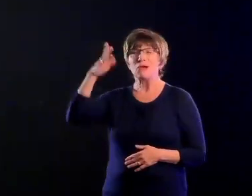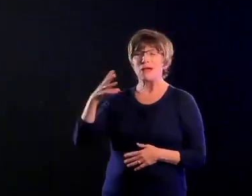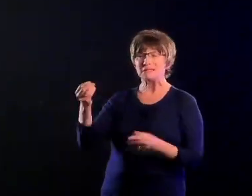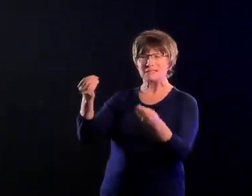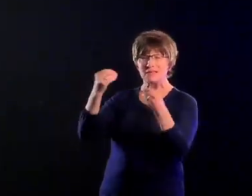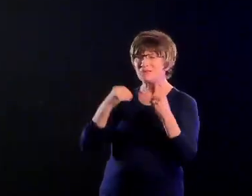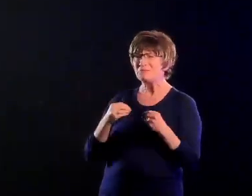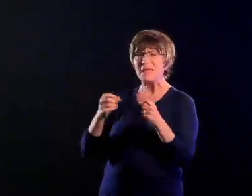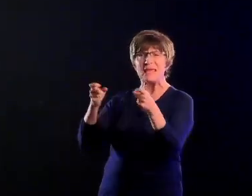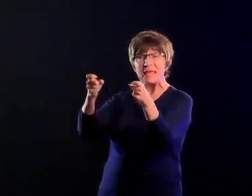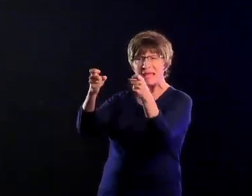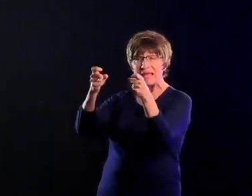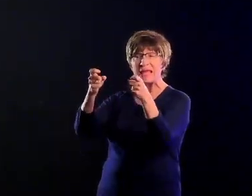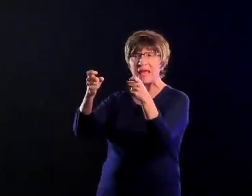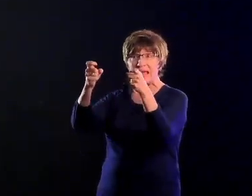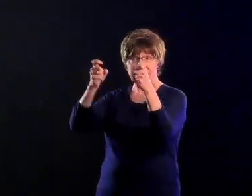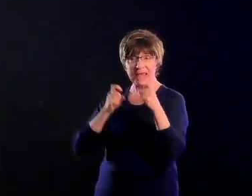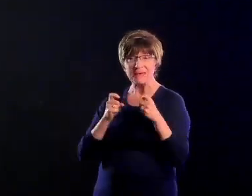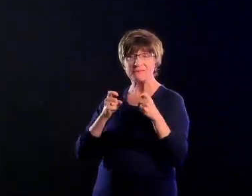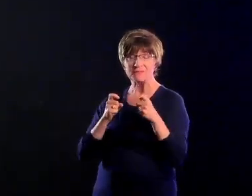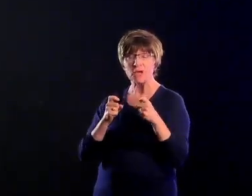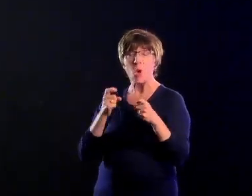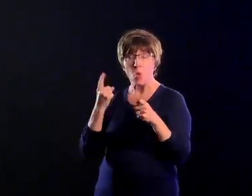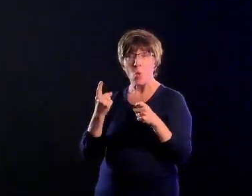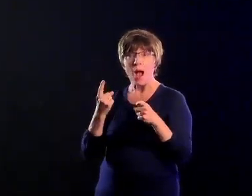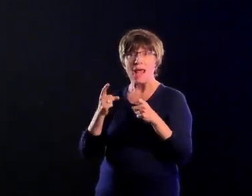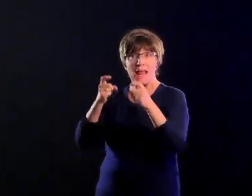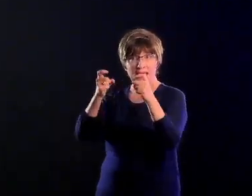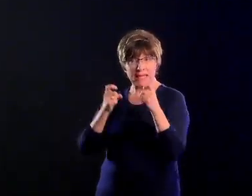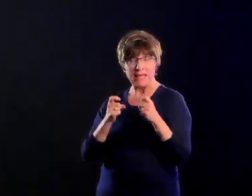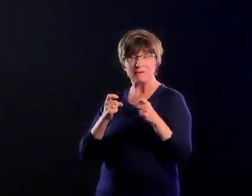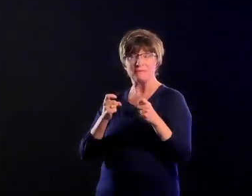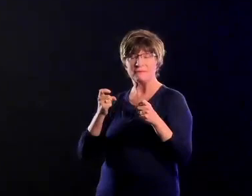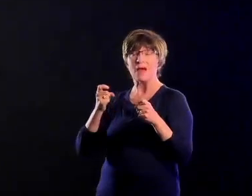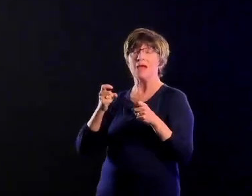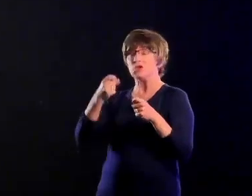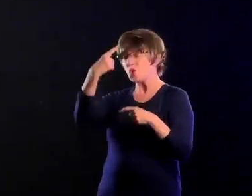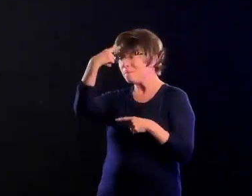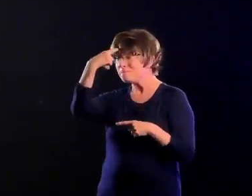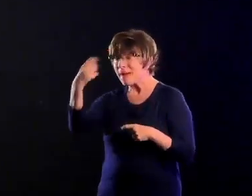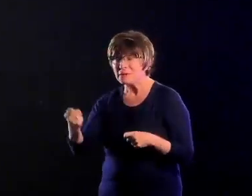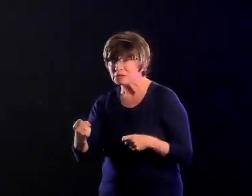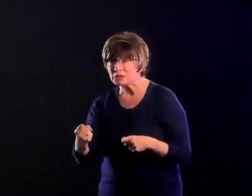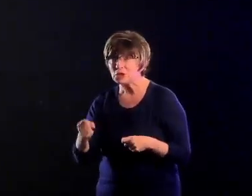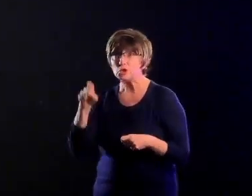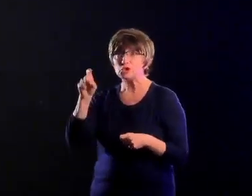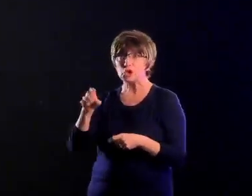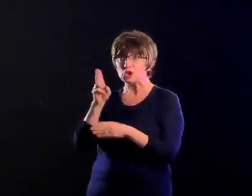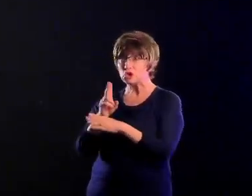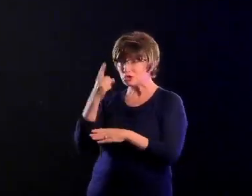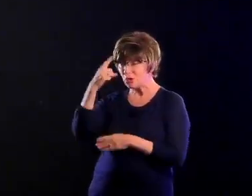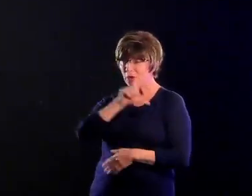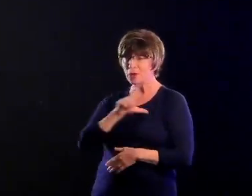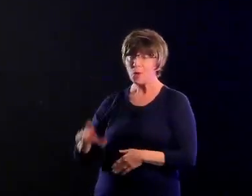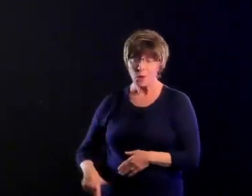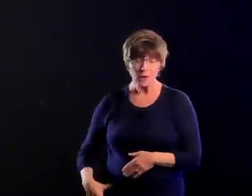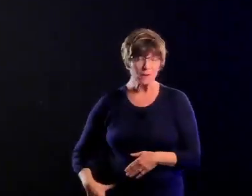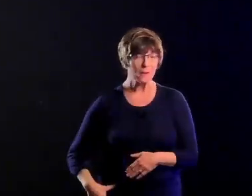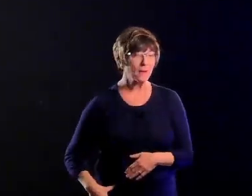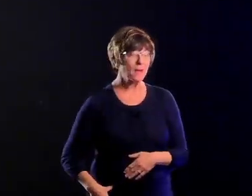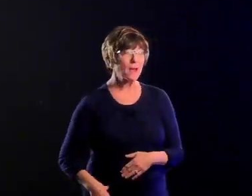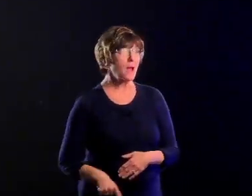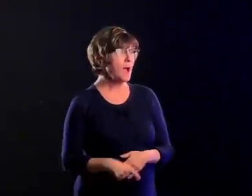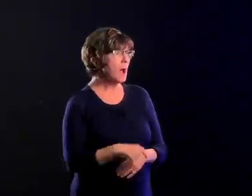one of the gifts is to memorize. So why not use it to memorize his word? Come on, Josiah. Yeah. We're so proud of you. So proud